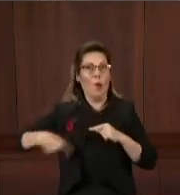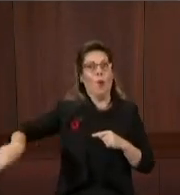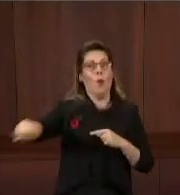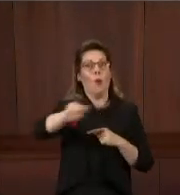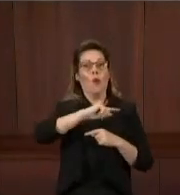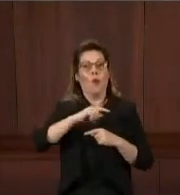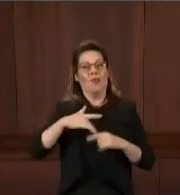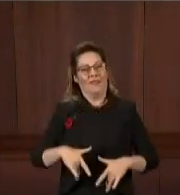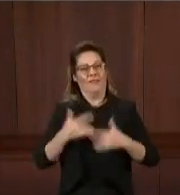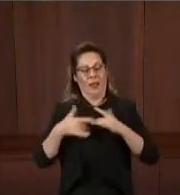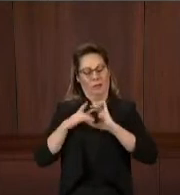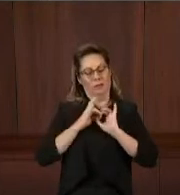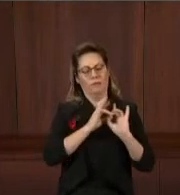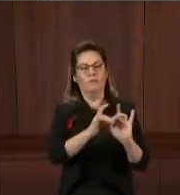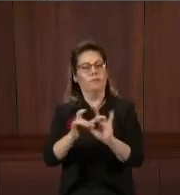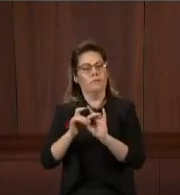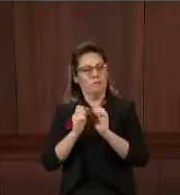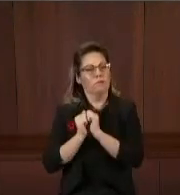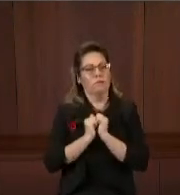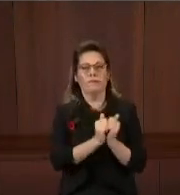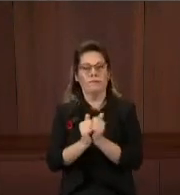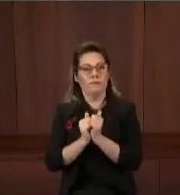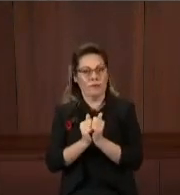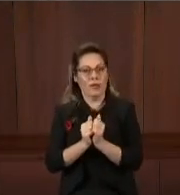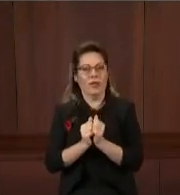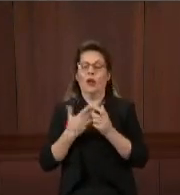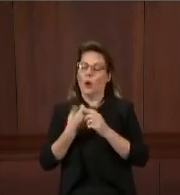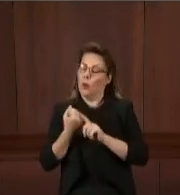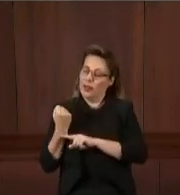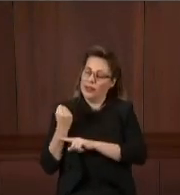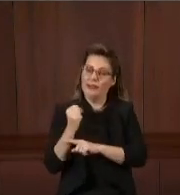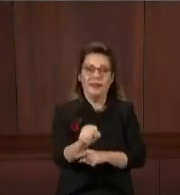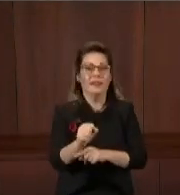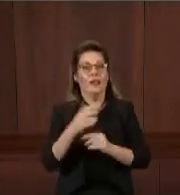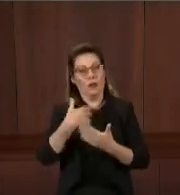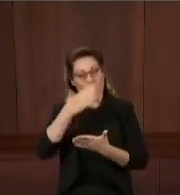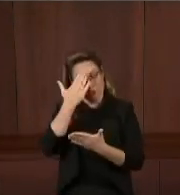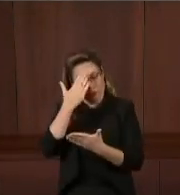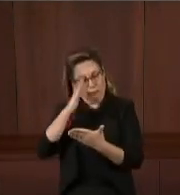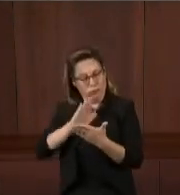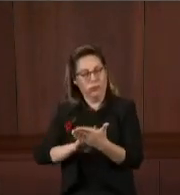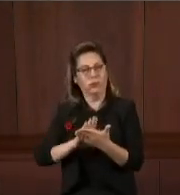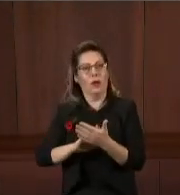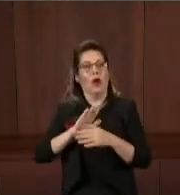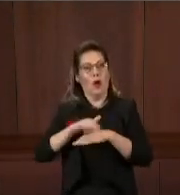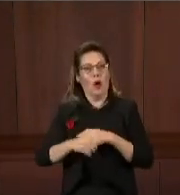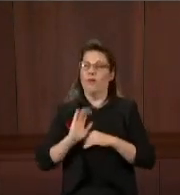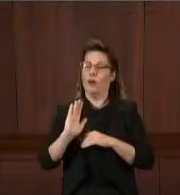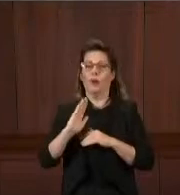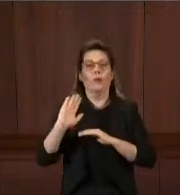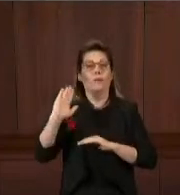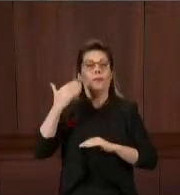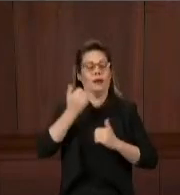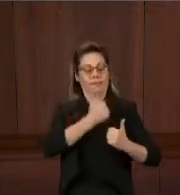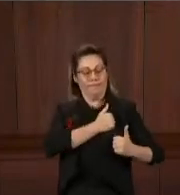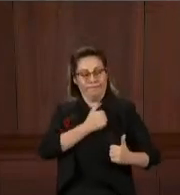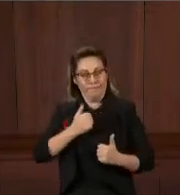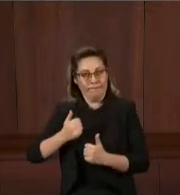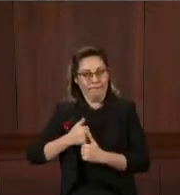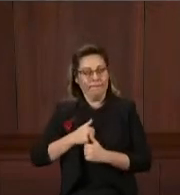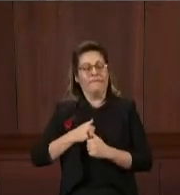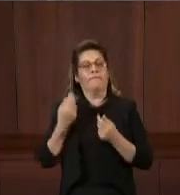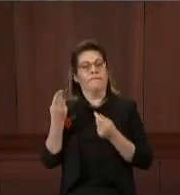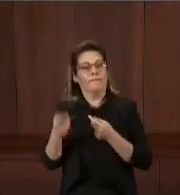we can continue to remember those who served and sacrificed. RSL New South Wales would like to